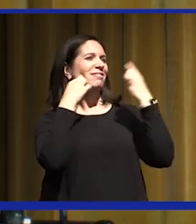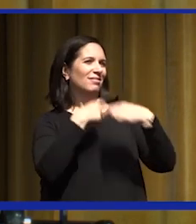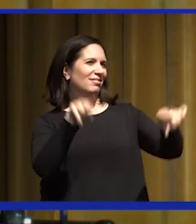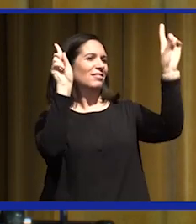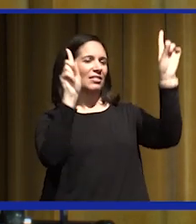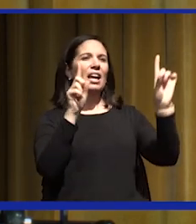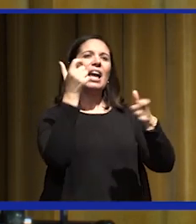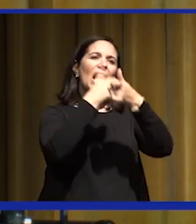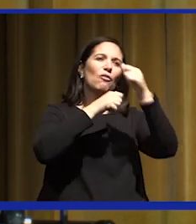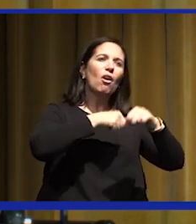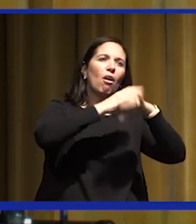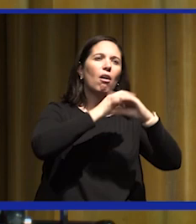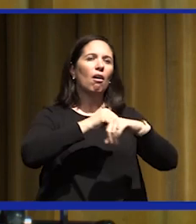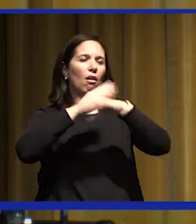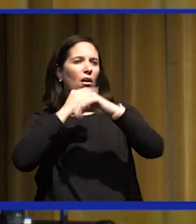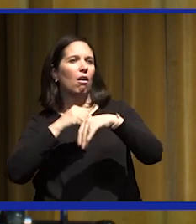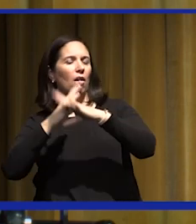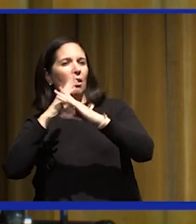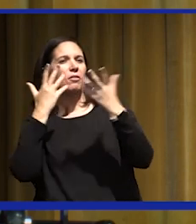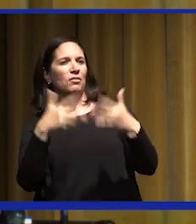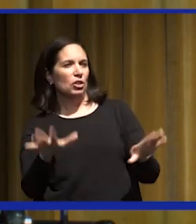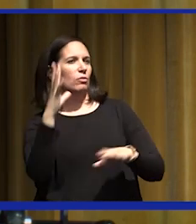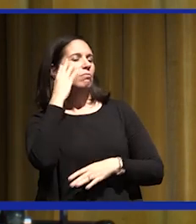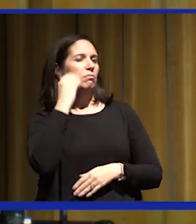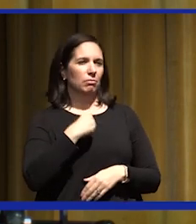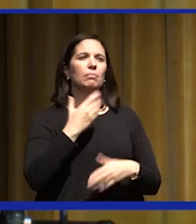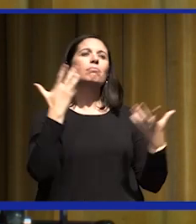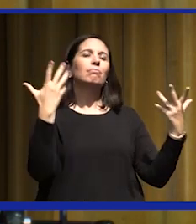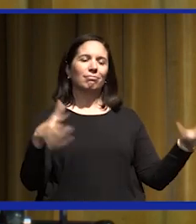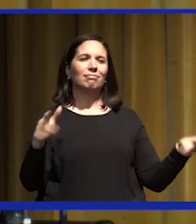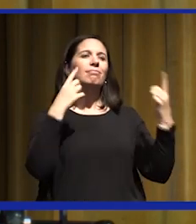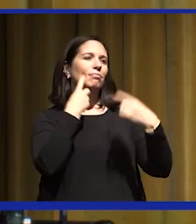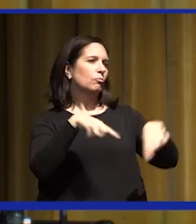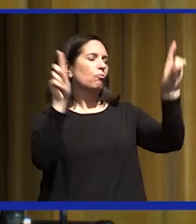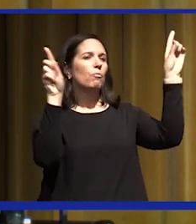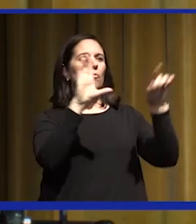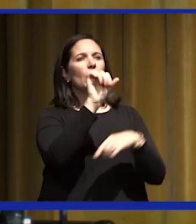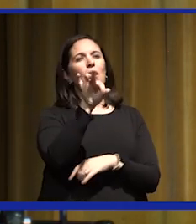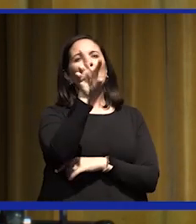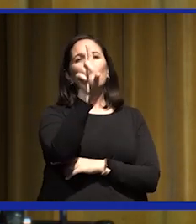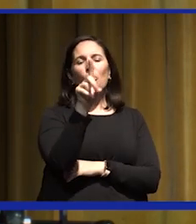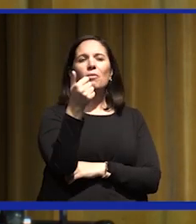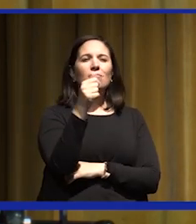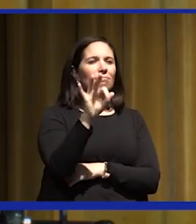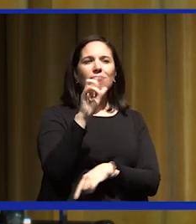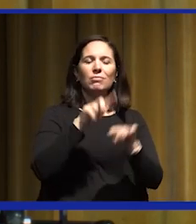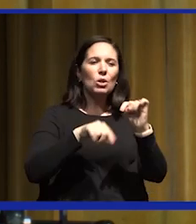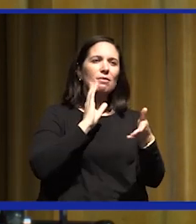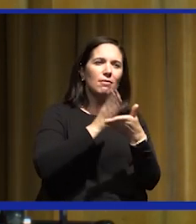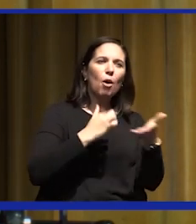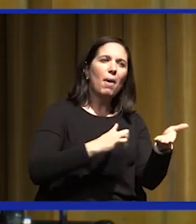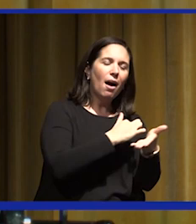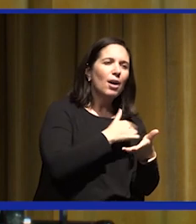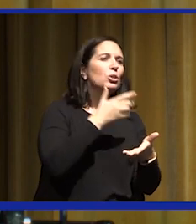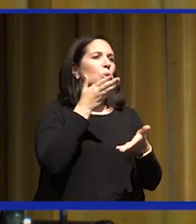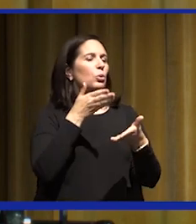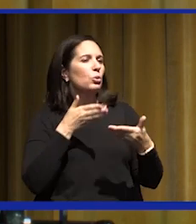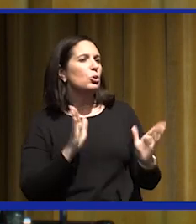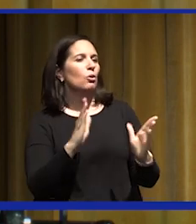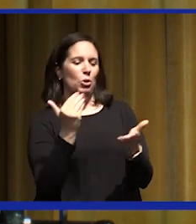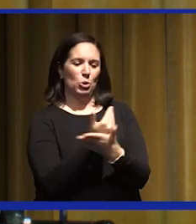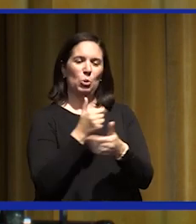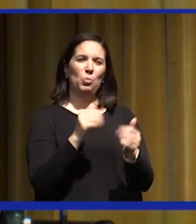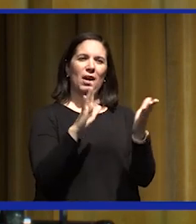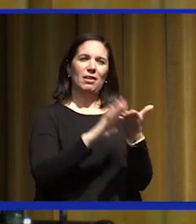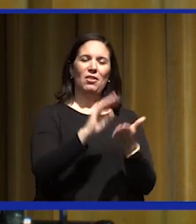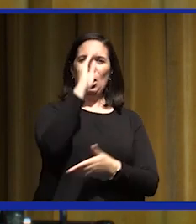Every obstacle that has been thrown at us, we have prevailed. COVID-19 couldn't stop us, new methods of instruction couldn't keep us down, and